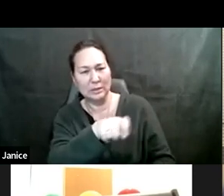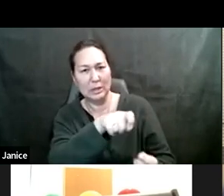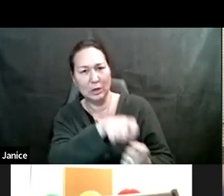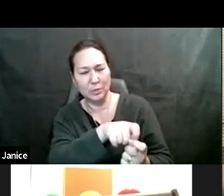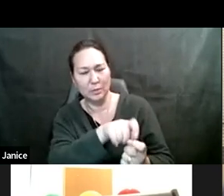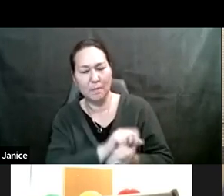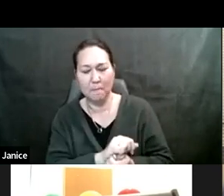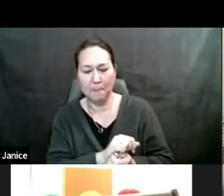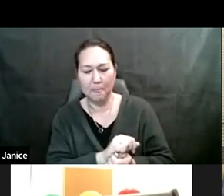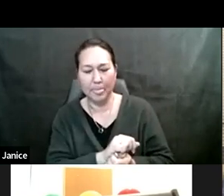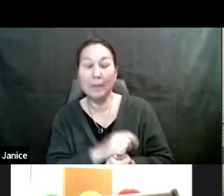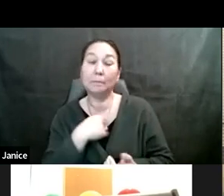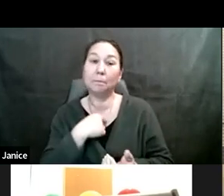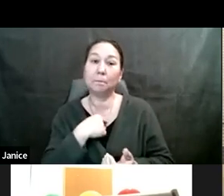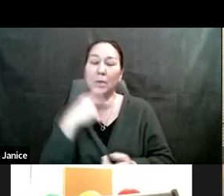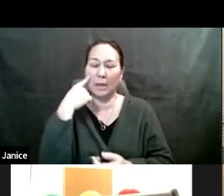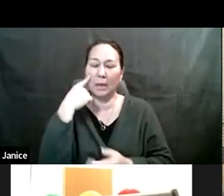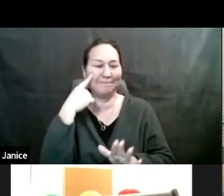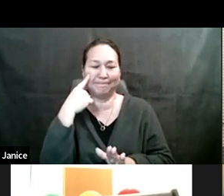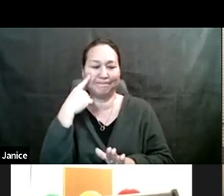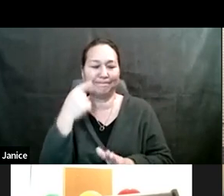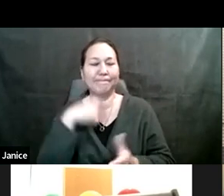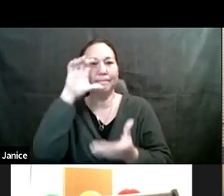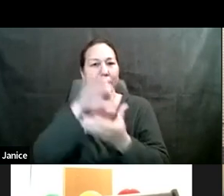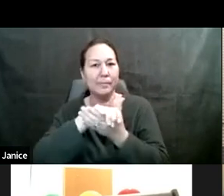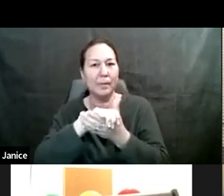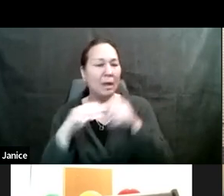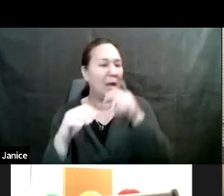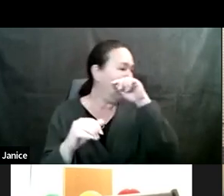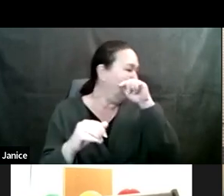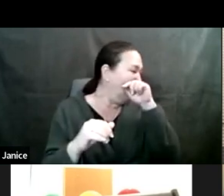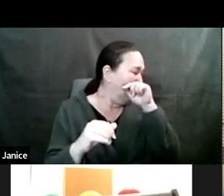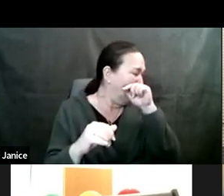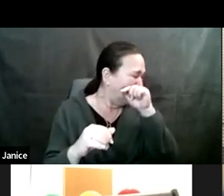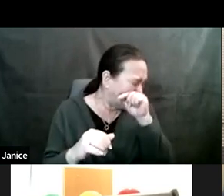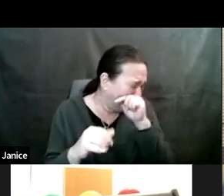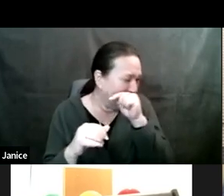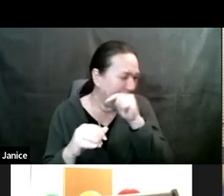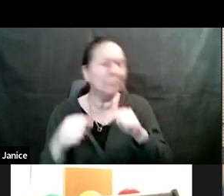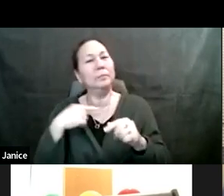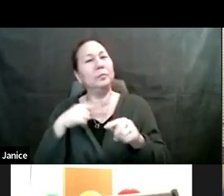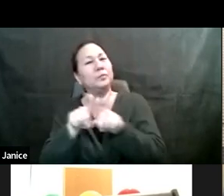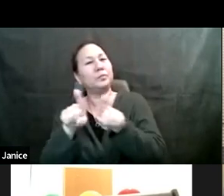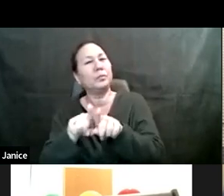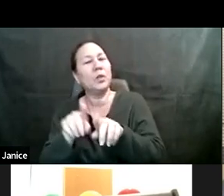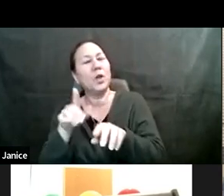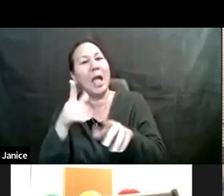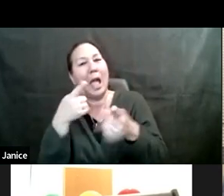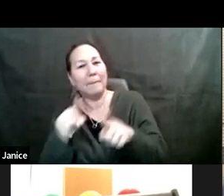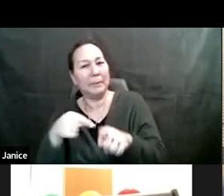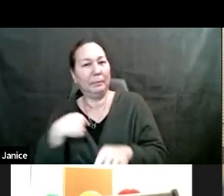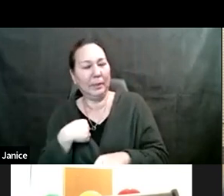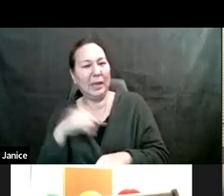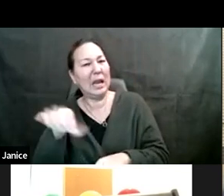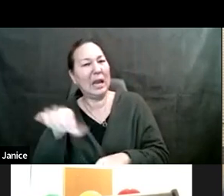I mean I believe which is in half it also happened to me and also been happening to many other parents